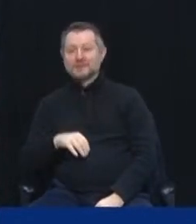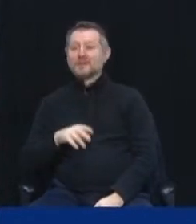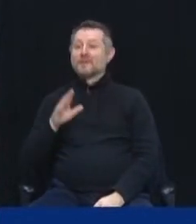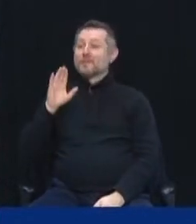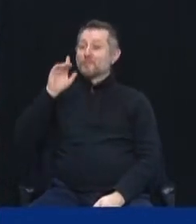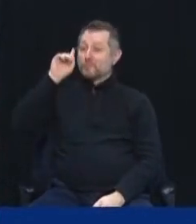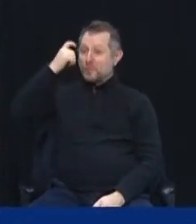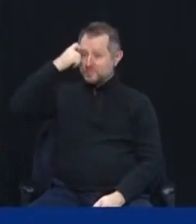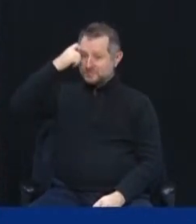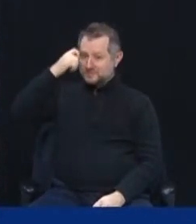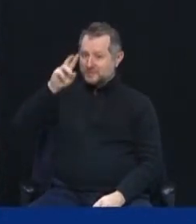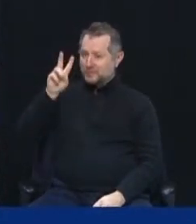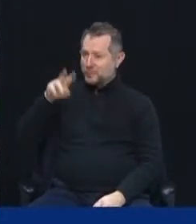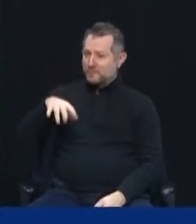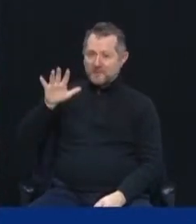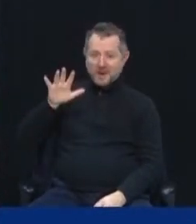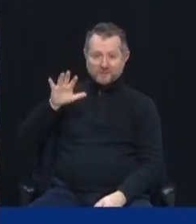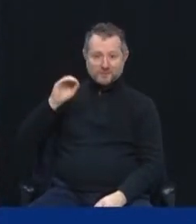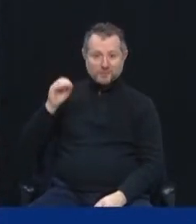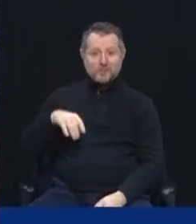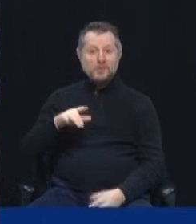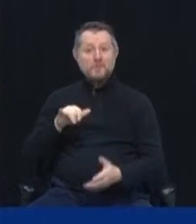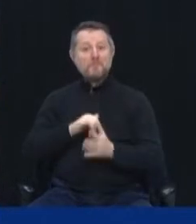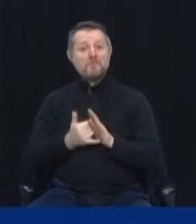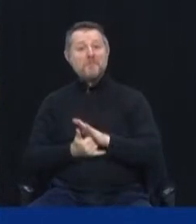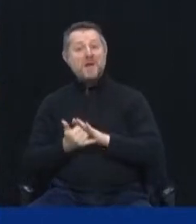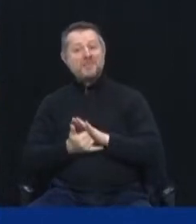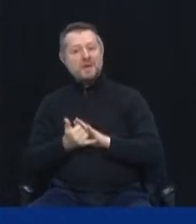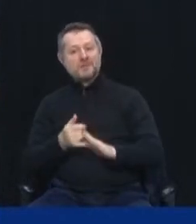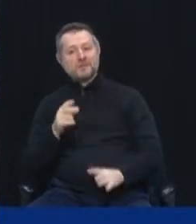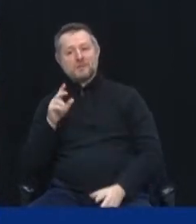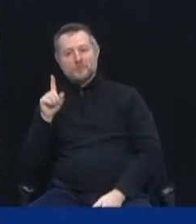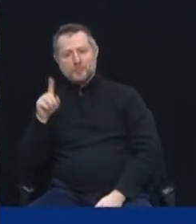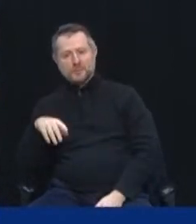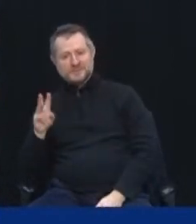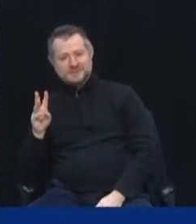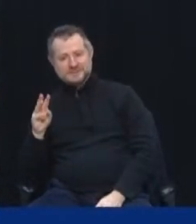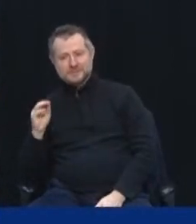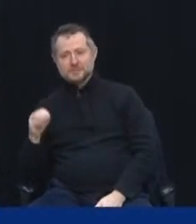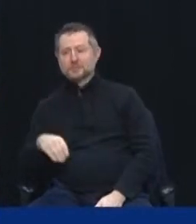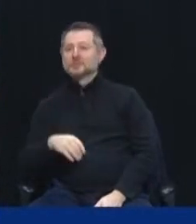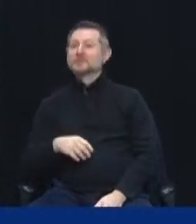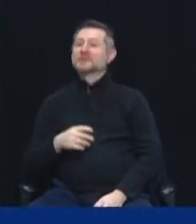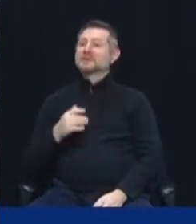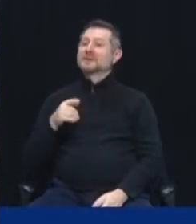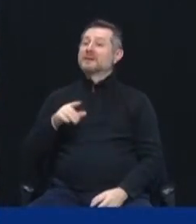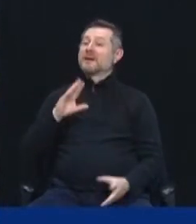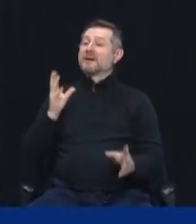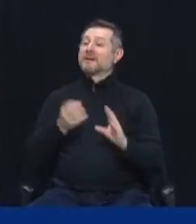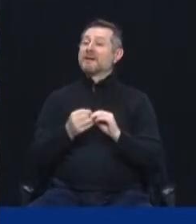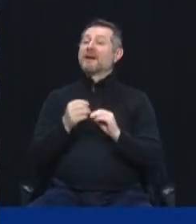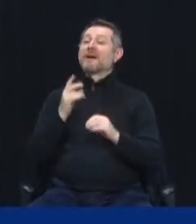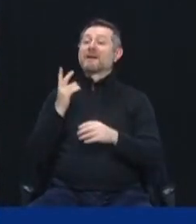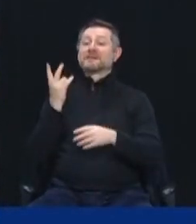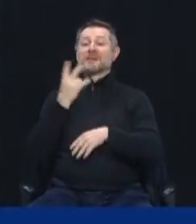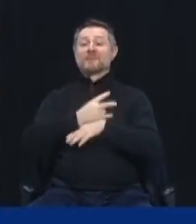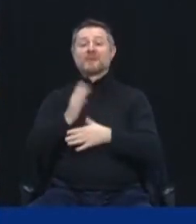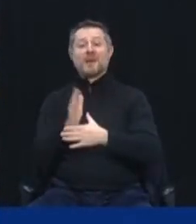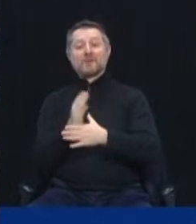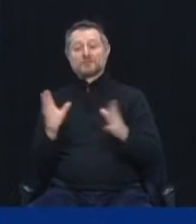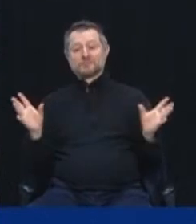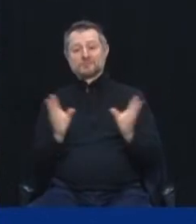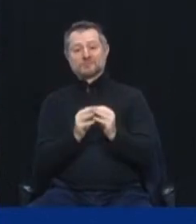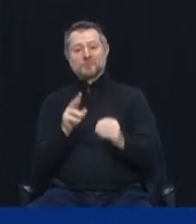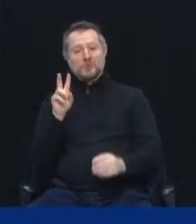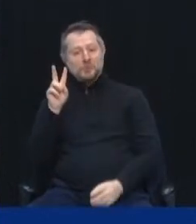Manhattan, 1.6%. In New York City, 7-day average positivity, 2.5%, which is the lowest